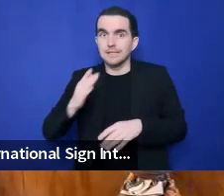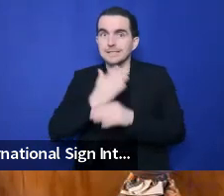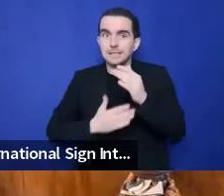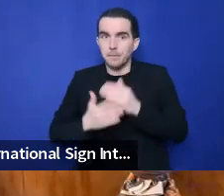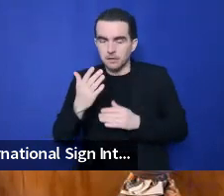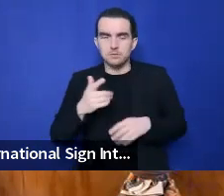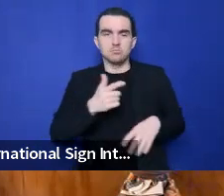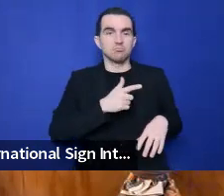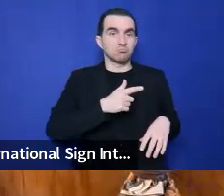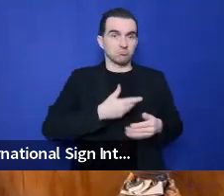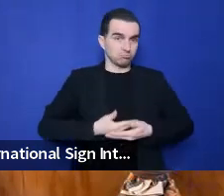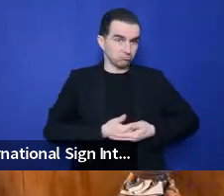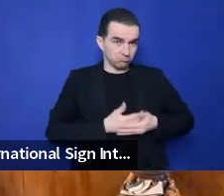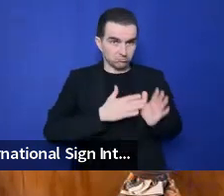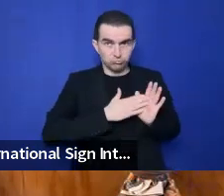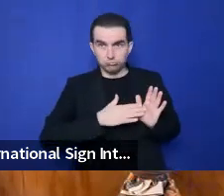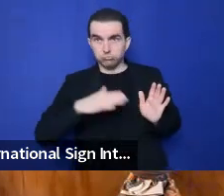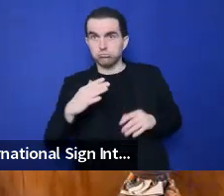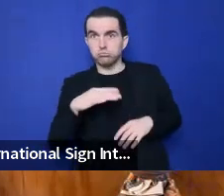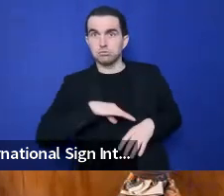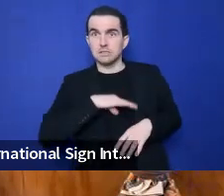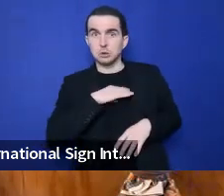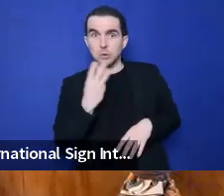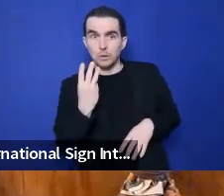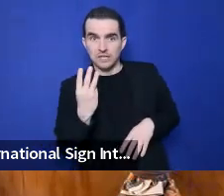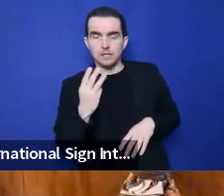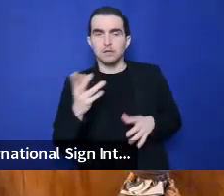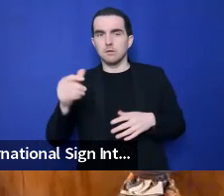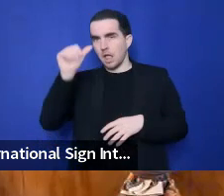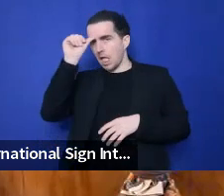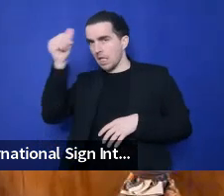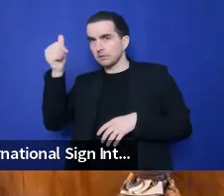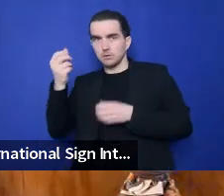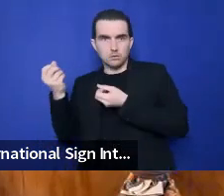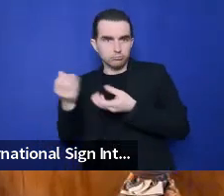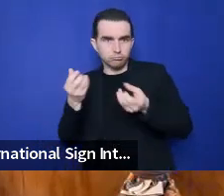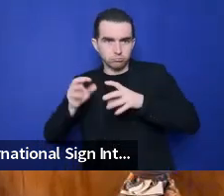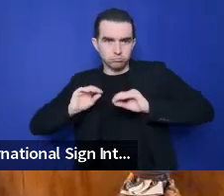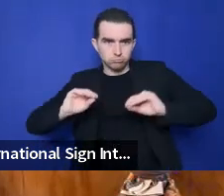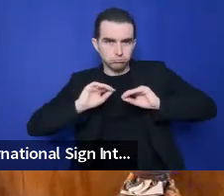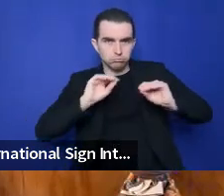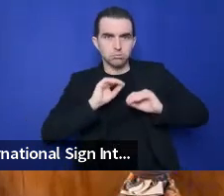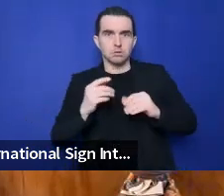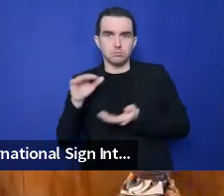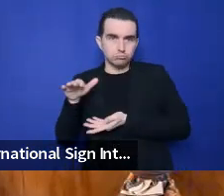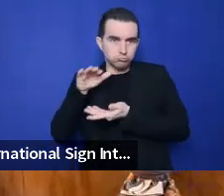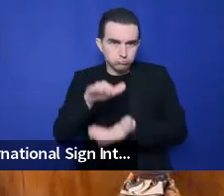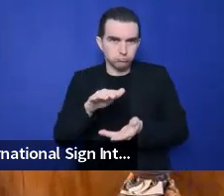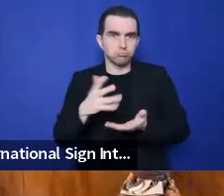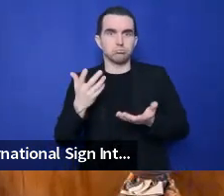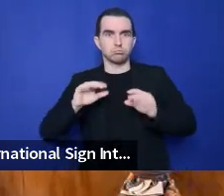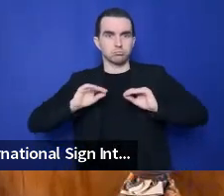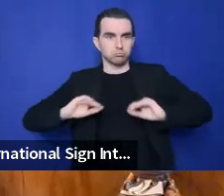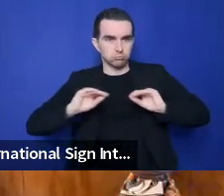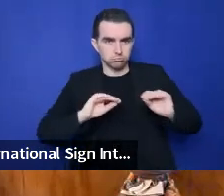prevalent myths and misconceptions about how their child got a disability by educating them about their child's condition and